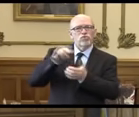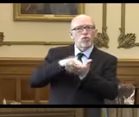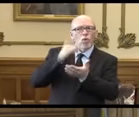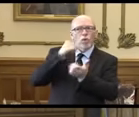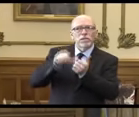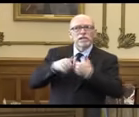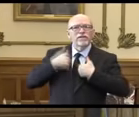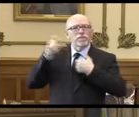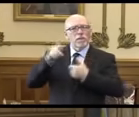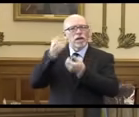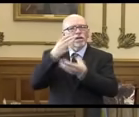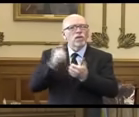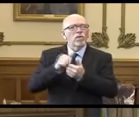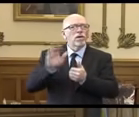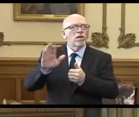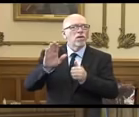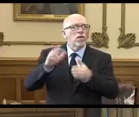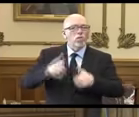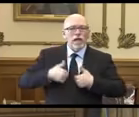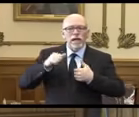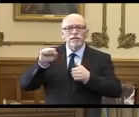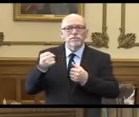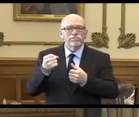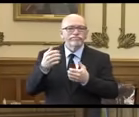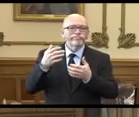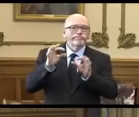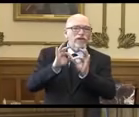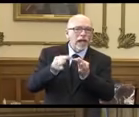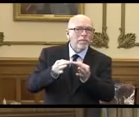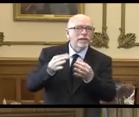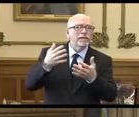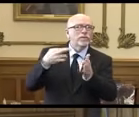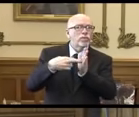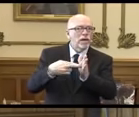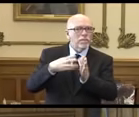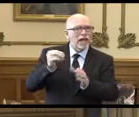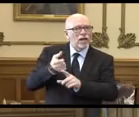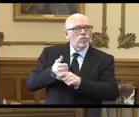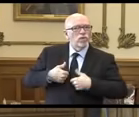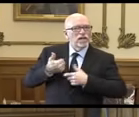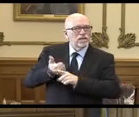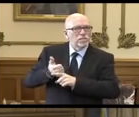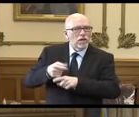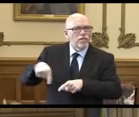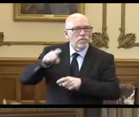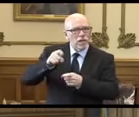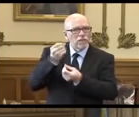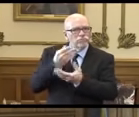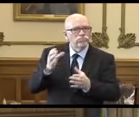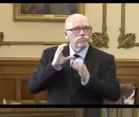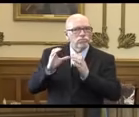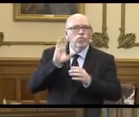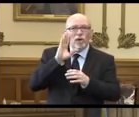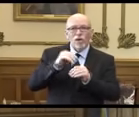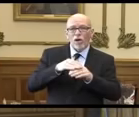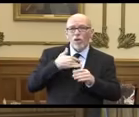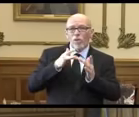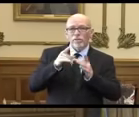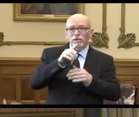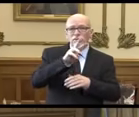their designated representatives. So this guidance will be posted on our webpage later today at